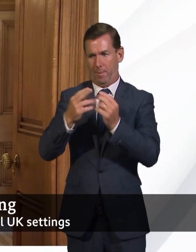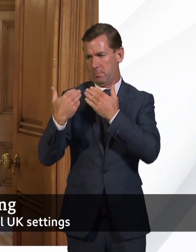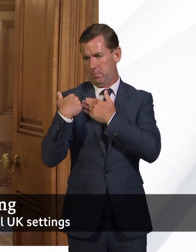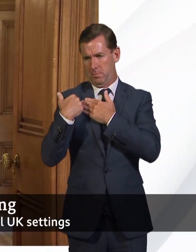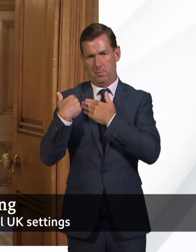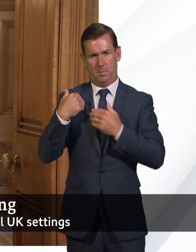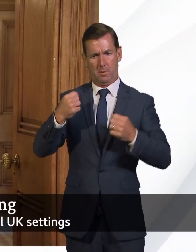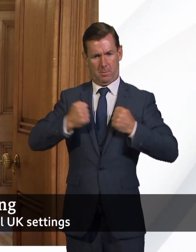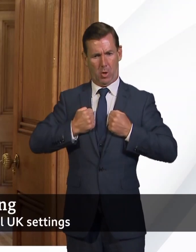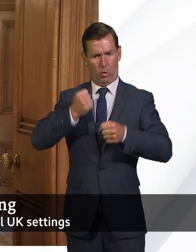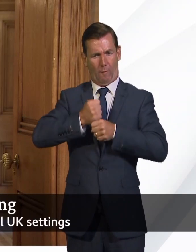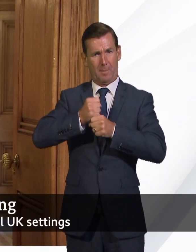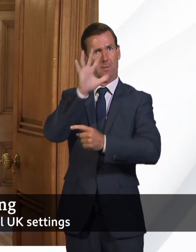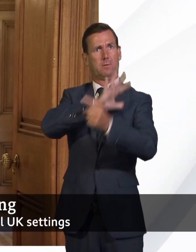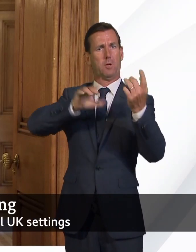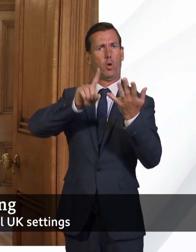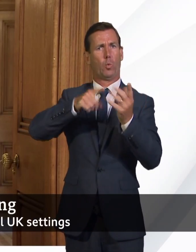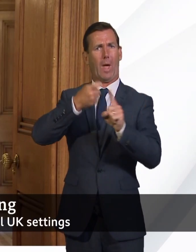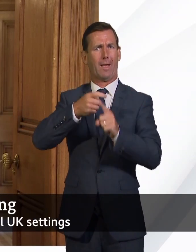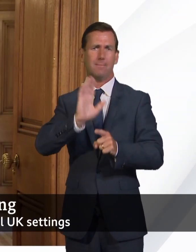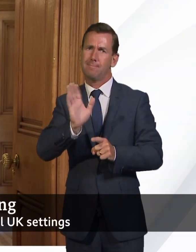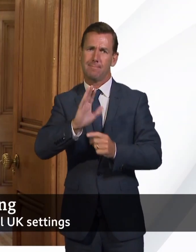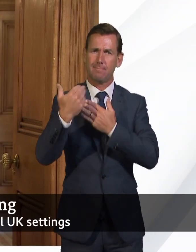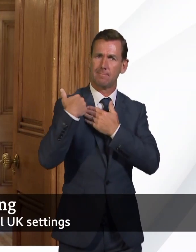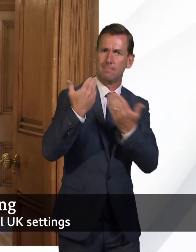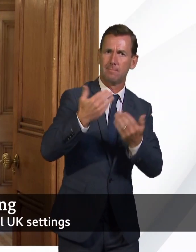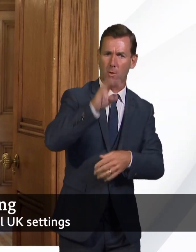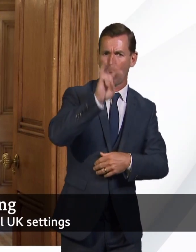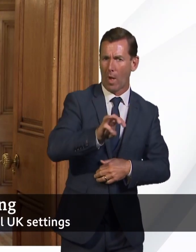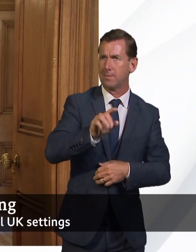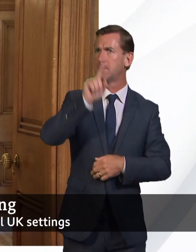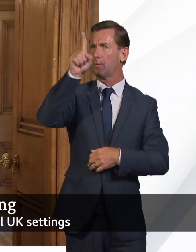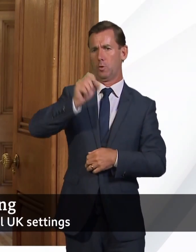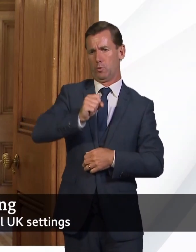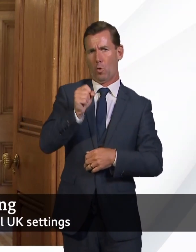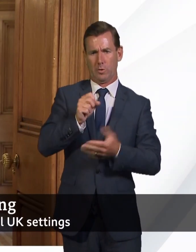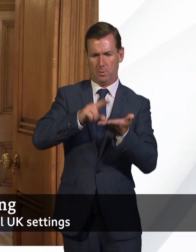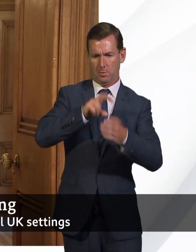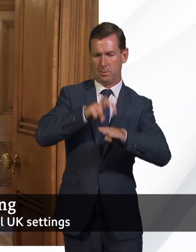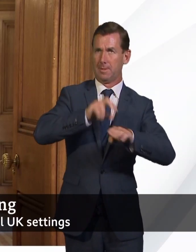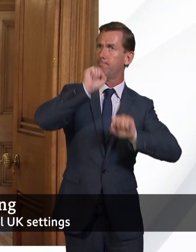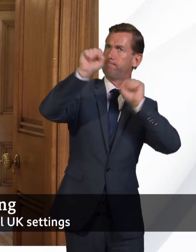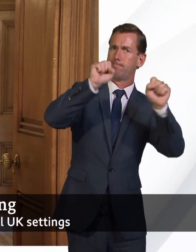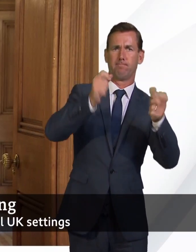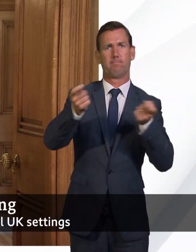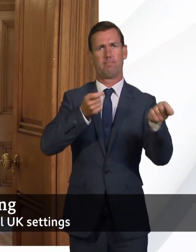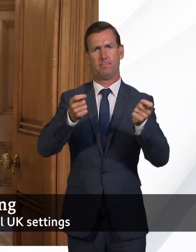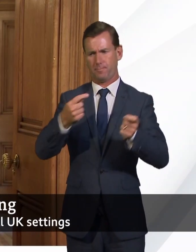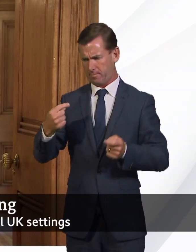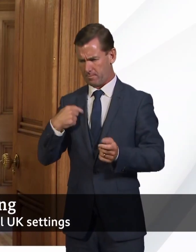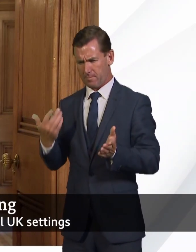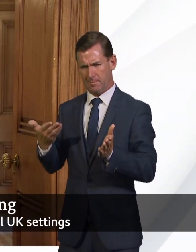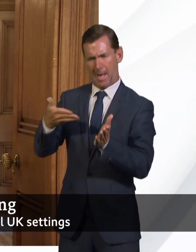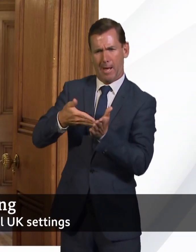further £600 million available to care homes in England. This comes on top of the £3.2 billion we